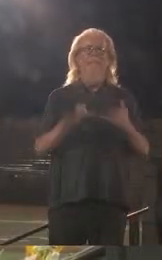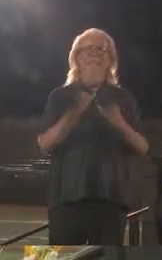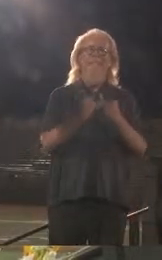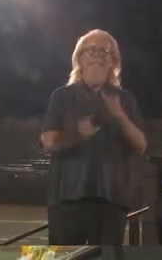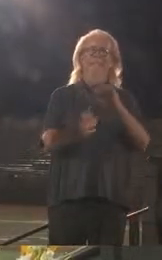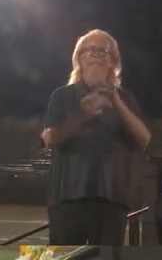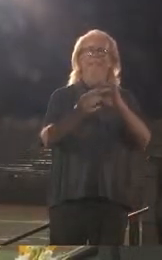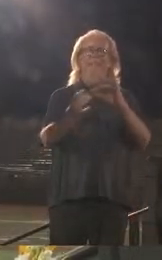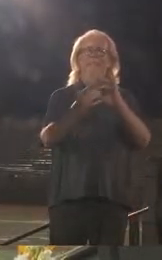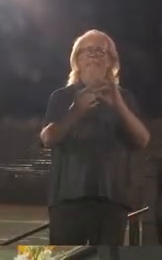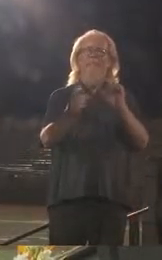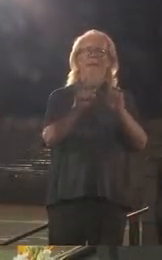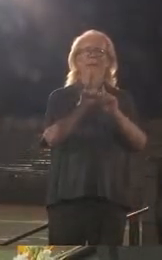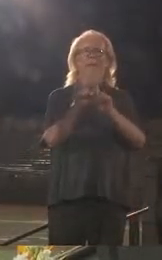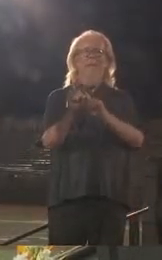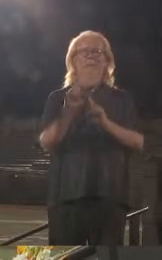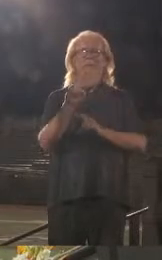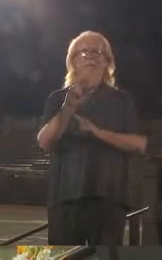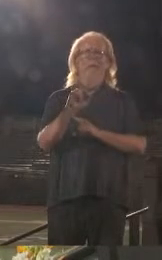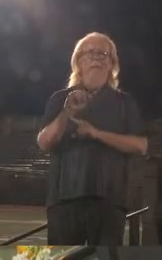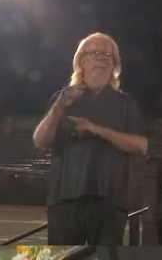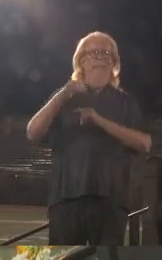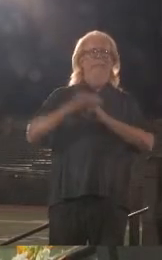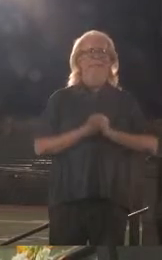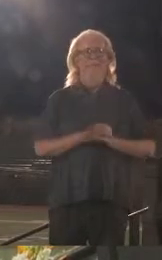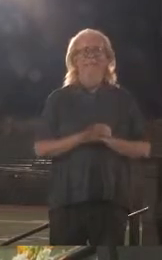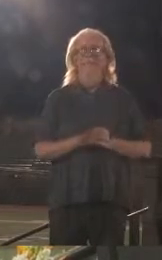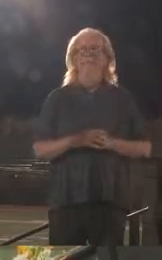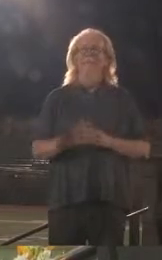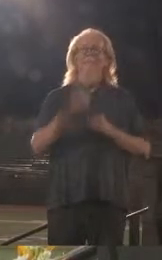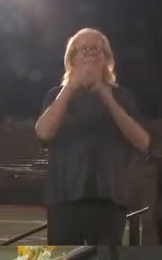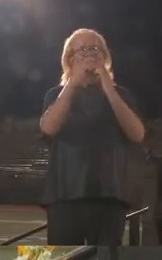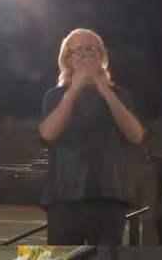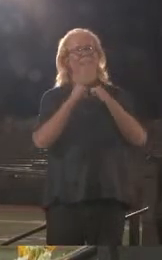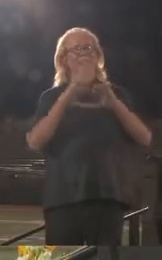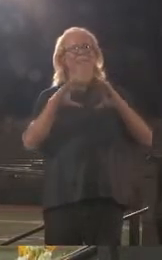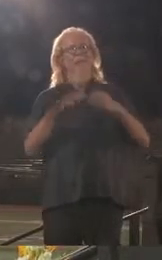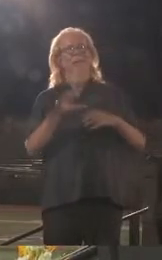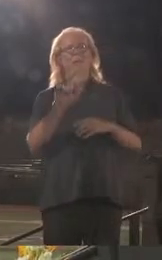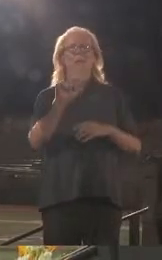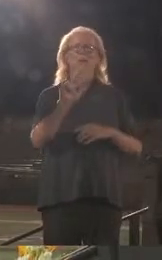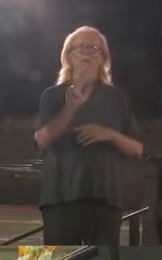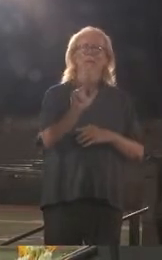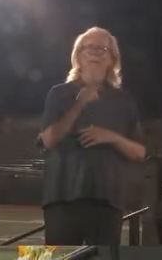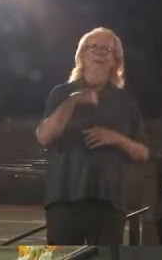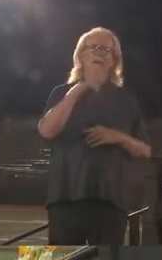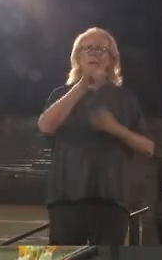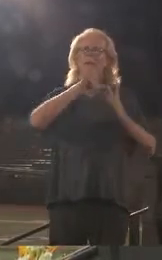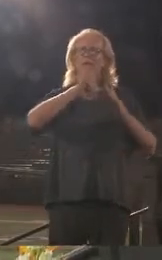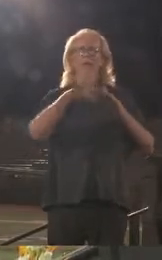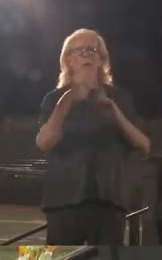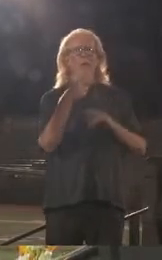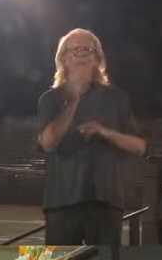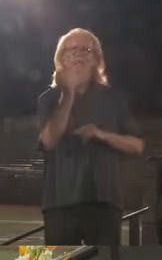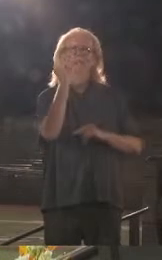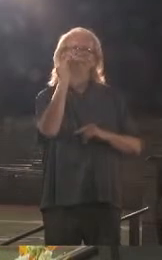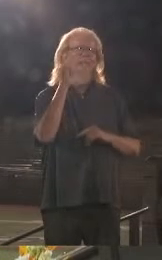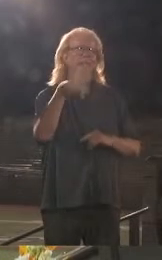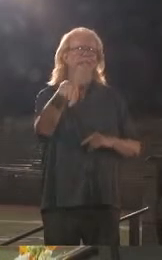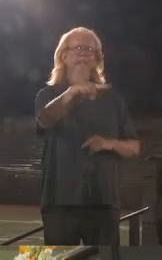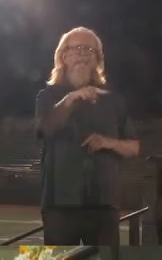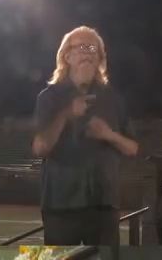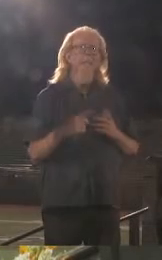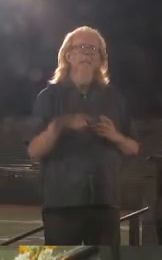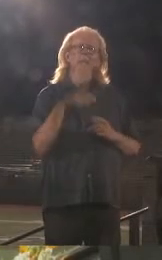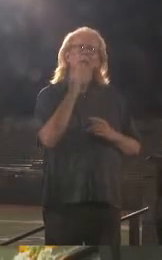your valedictorian. Dear Highlands class of 2023, I didn't start my high school journey knowing you. You aren't the